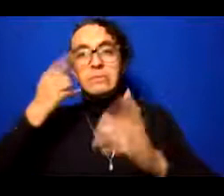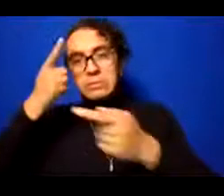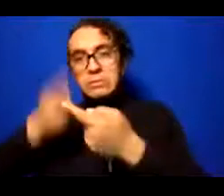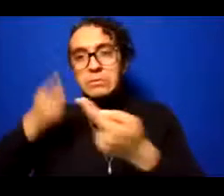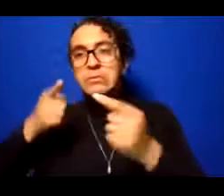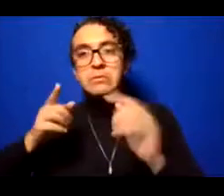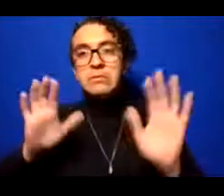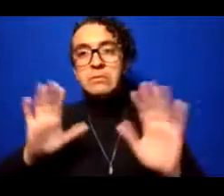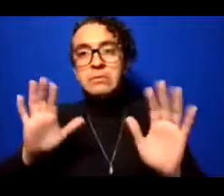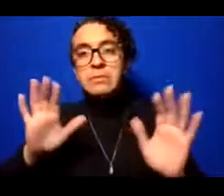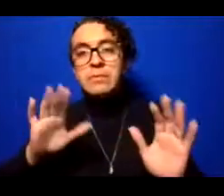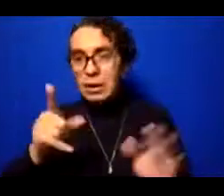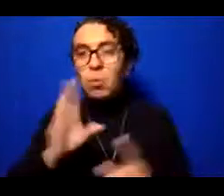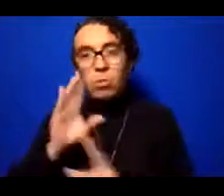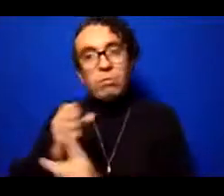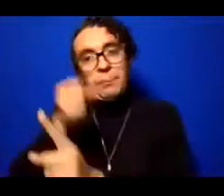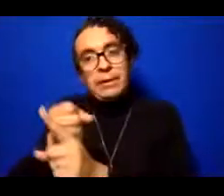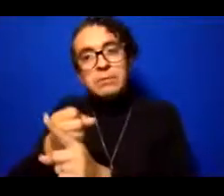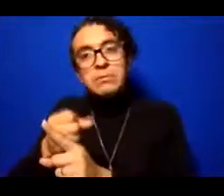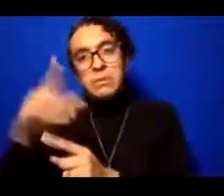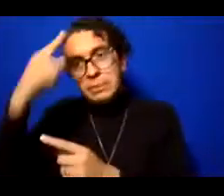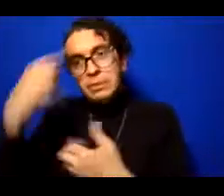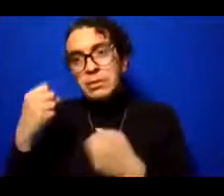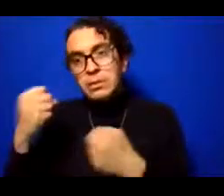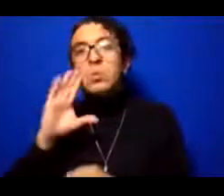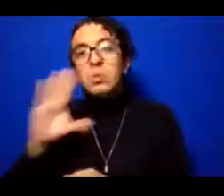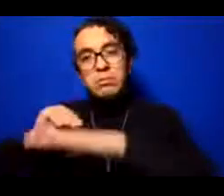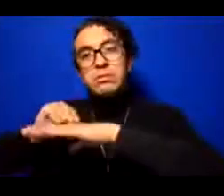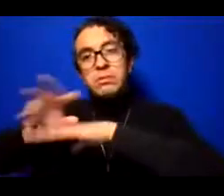it does really impact them in their mental health overall.